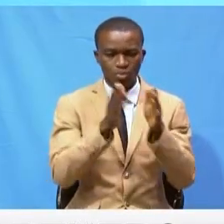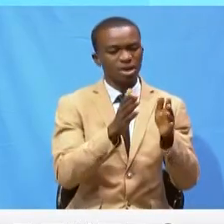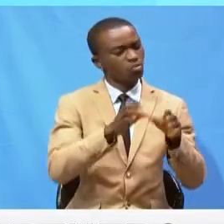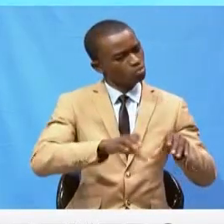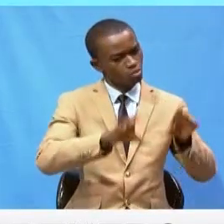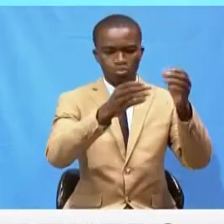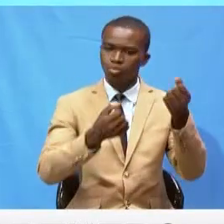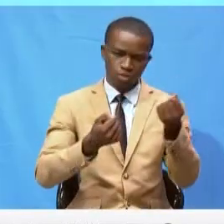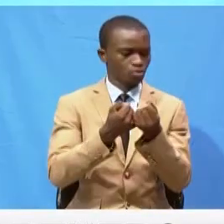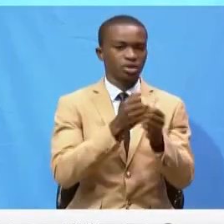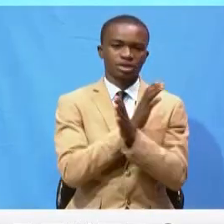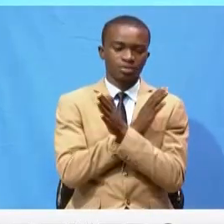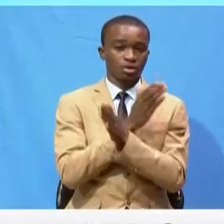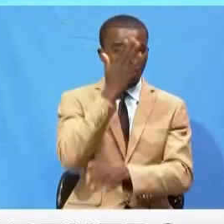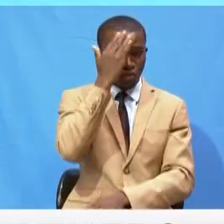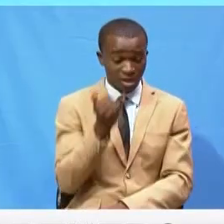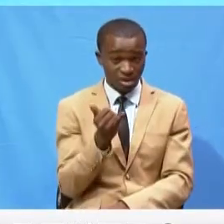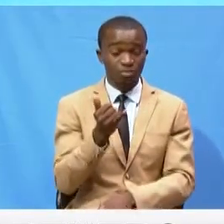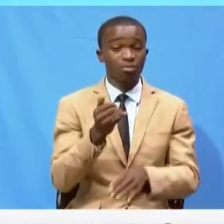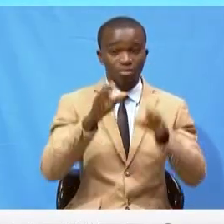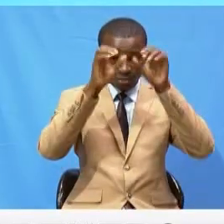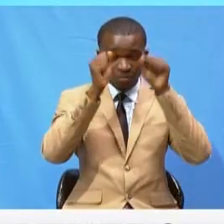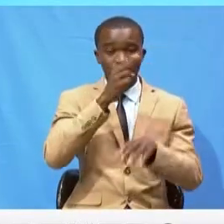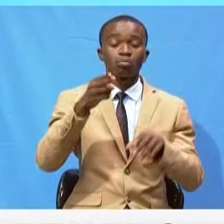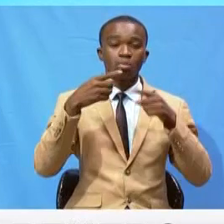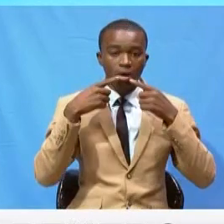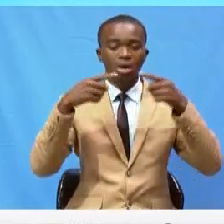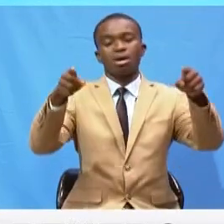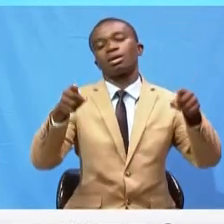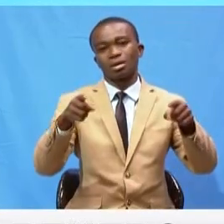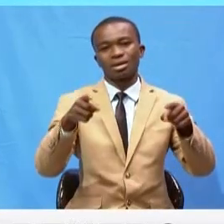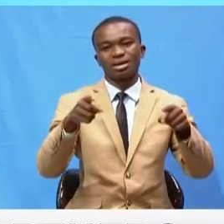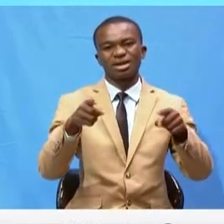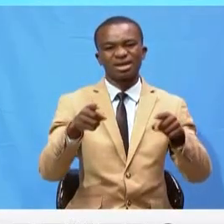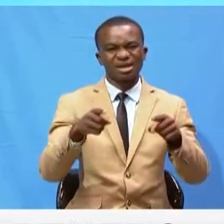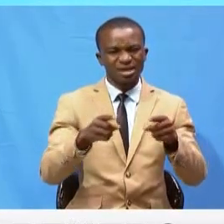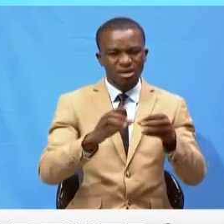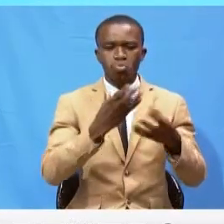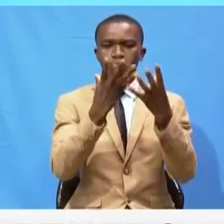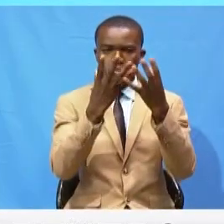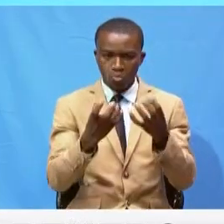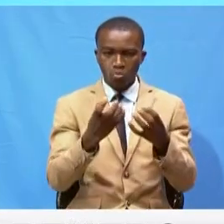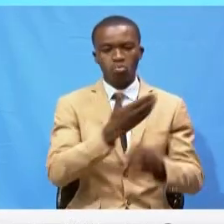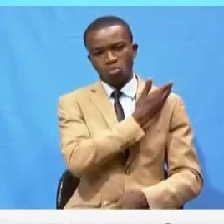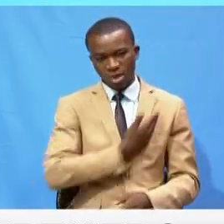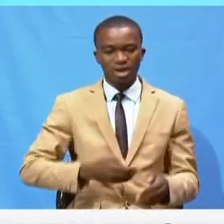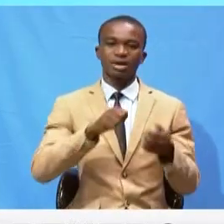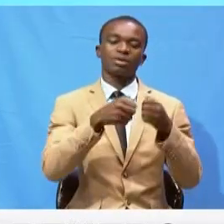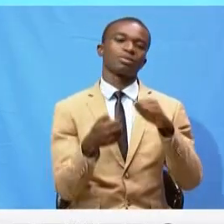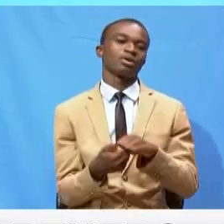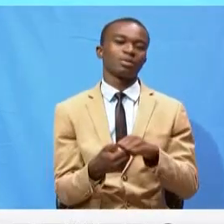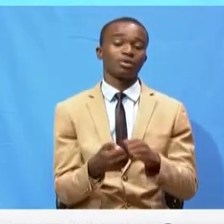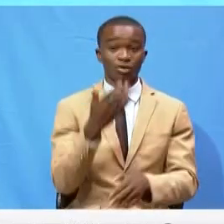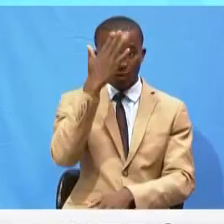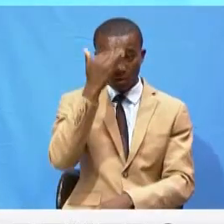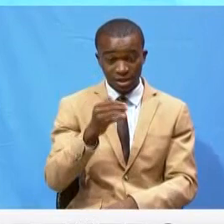a national disaster and emergency. President Hichilema says this has been attributed to government's